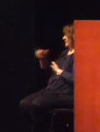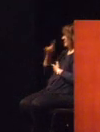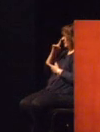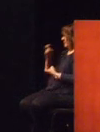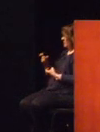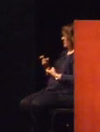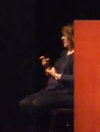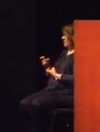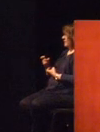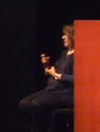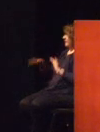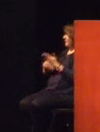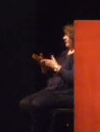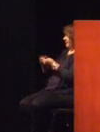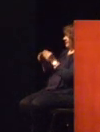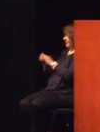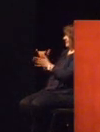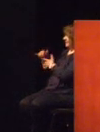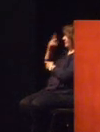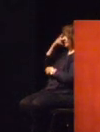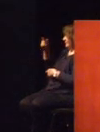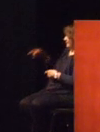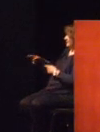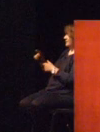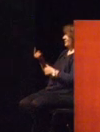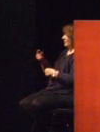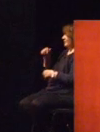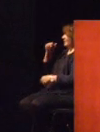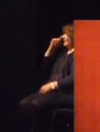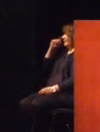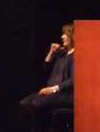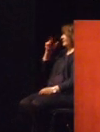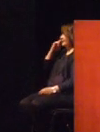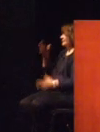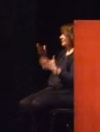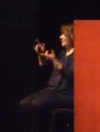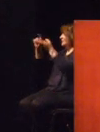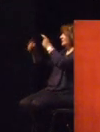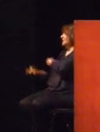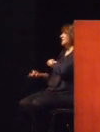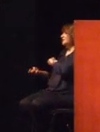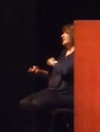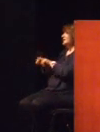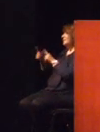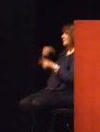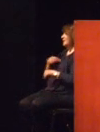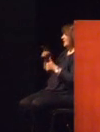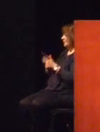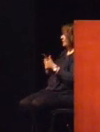interesting. Of all of the numbers that we saw, this is the one I thought we wouldn't see change much. But our